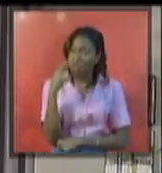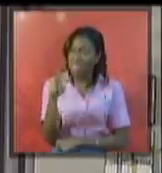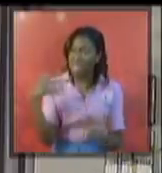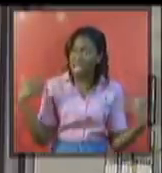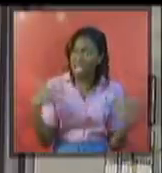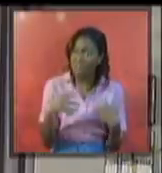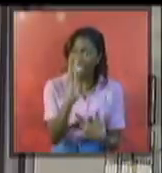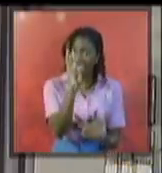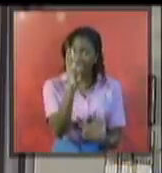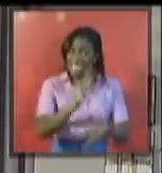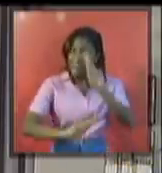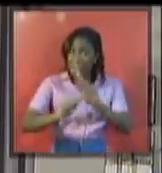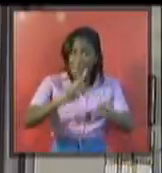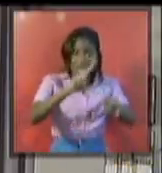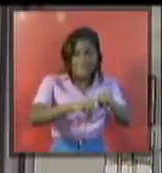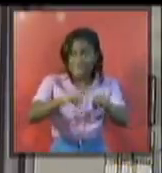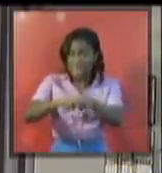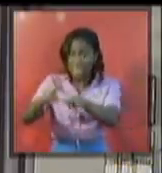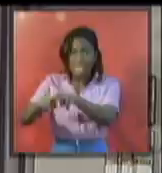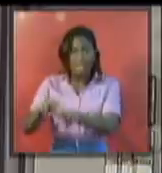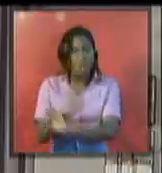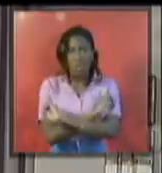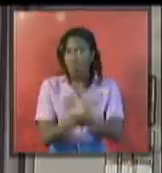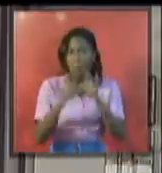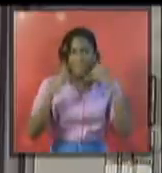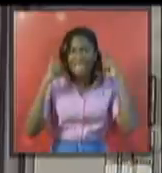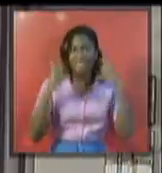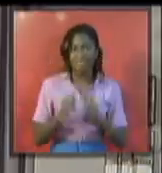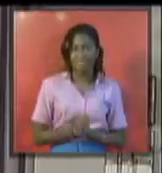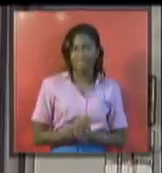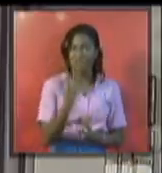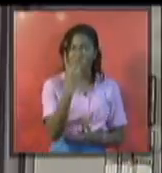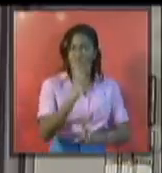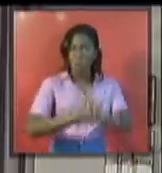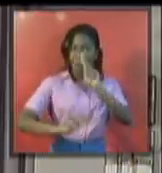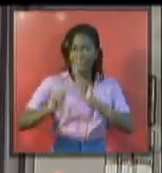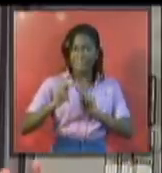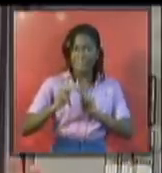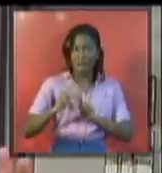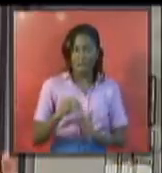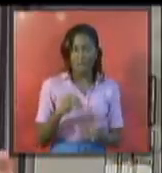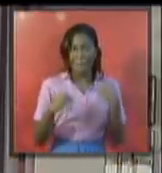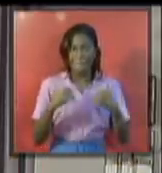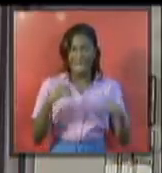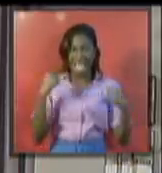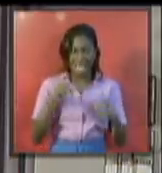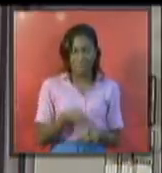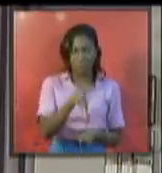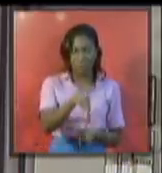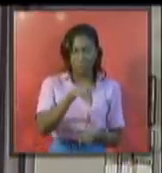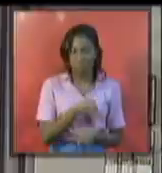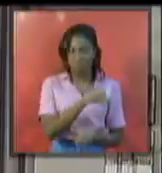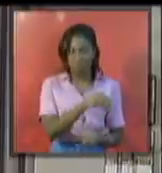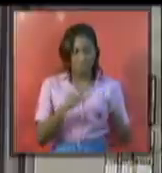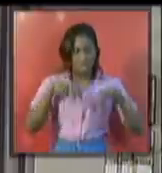on. You see 4 people around the tables where they play drafts and chess and so on.